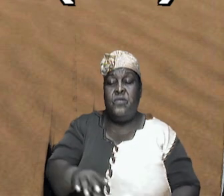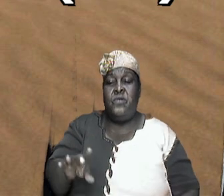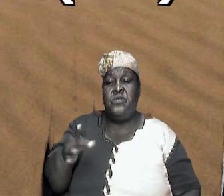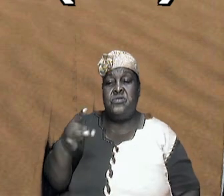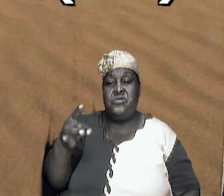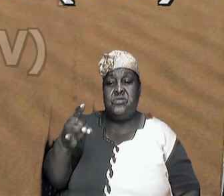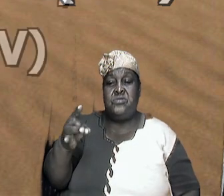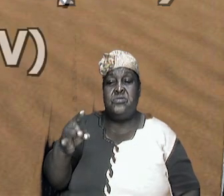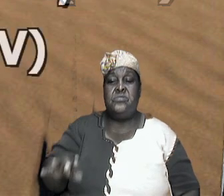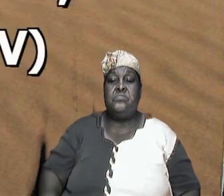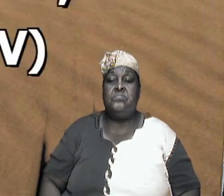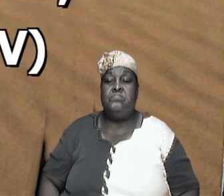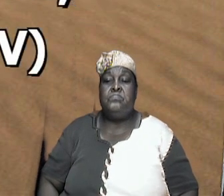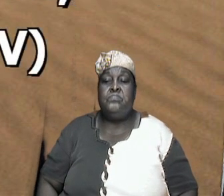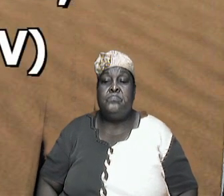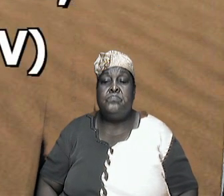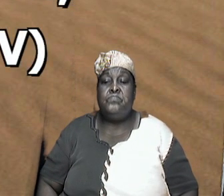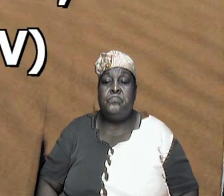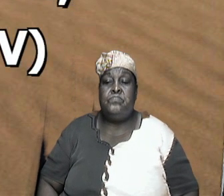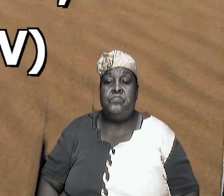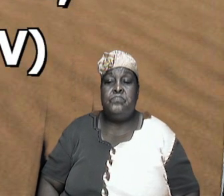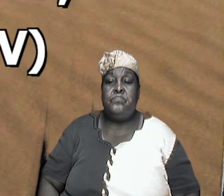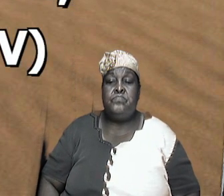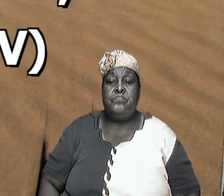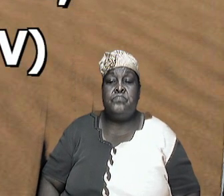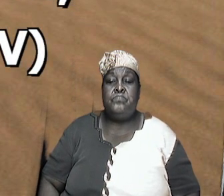Proverbs 29, verse